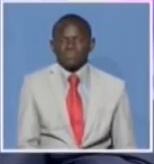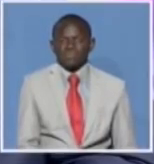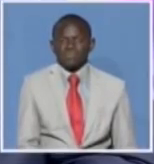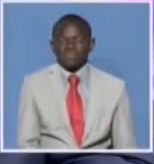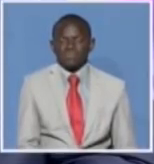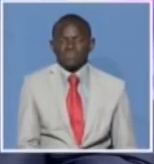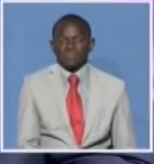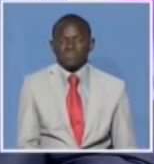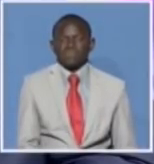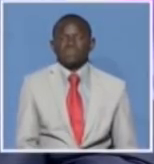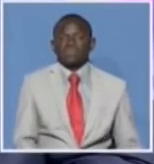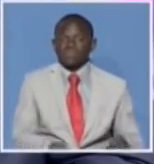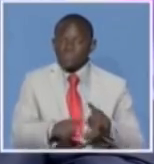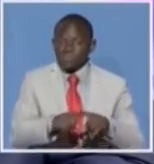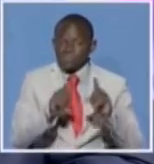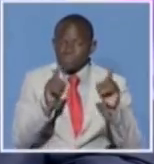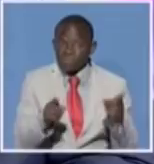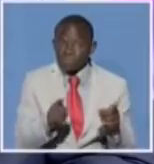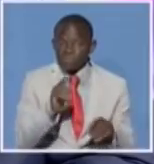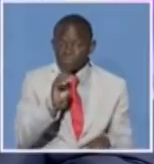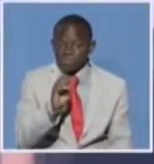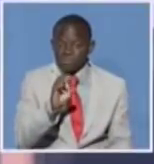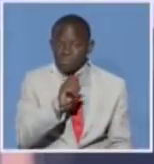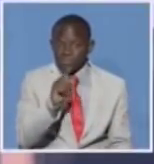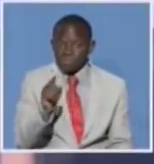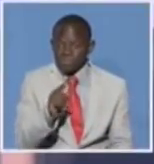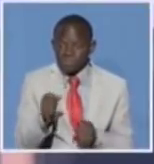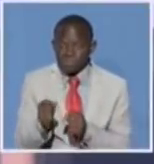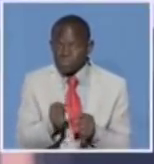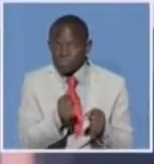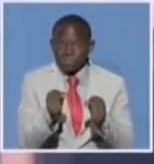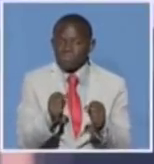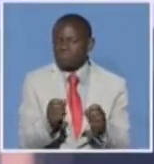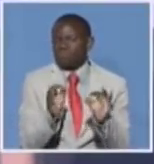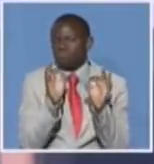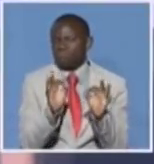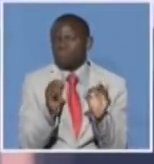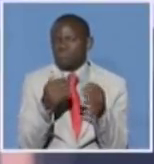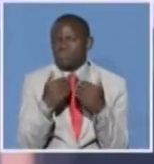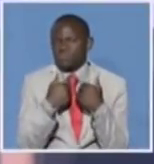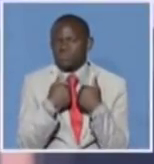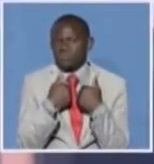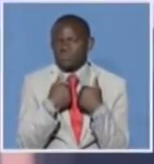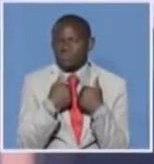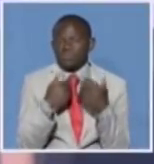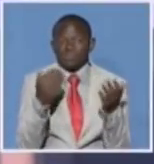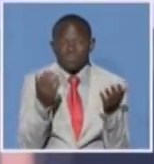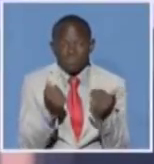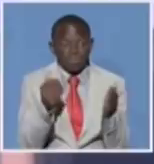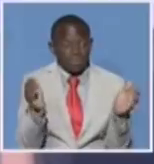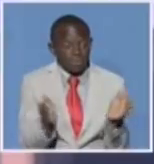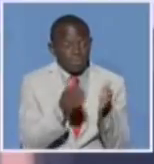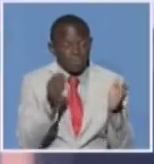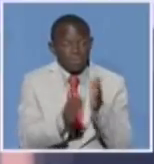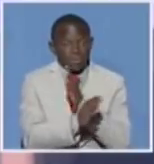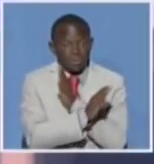and we also need to give confidence to the citizens, to guarantee that as